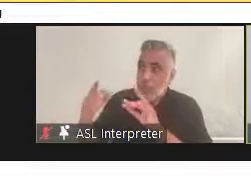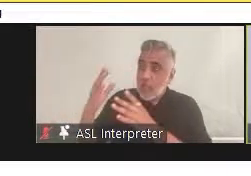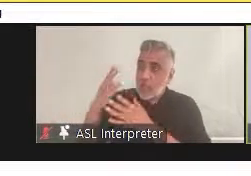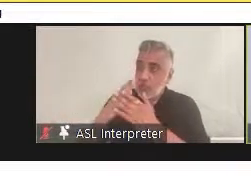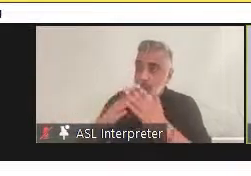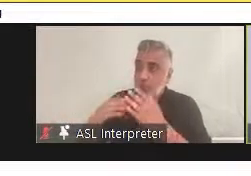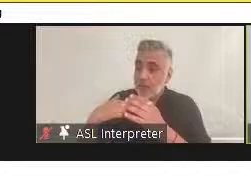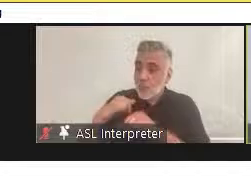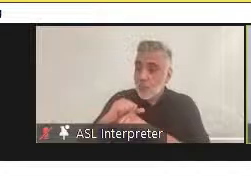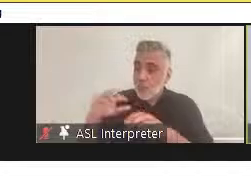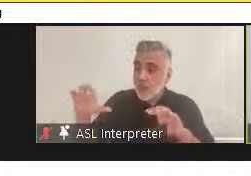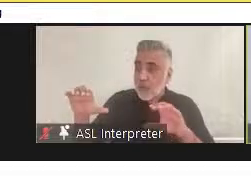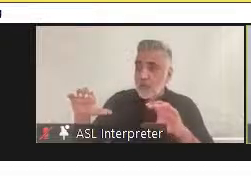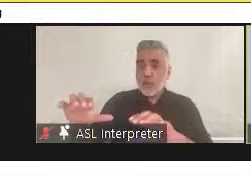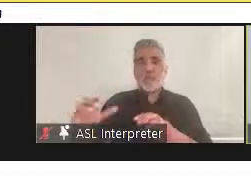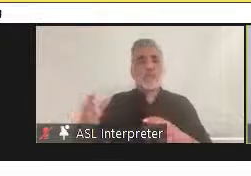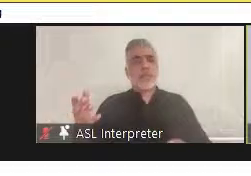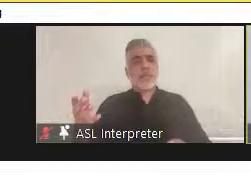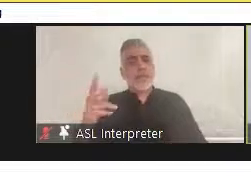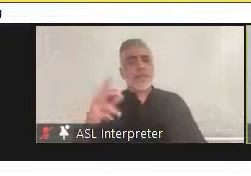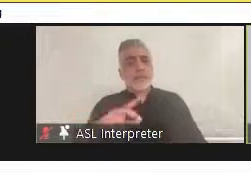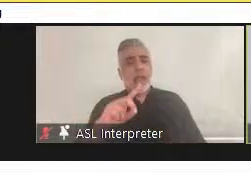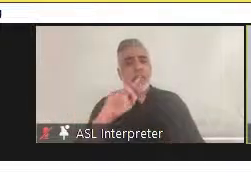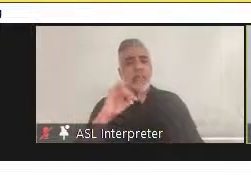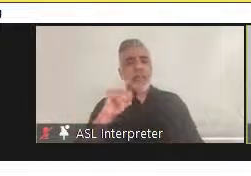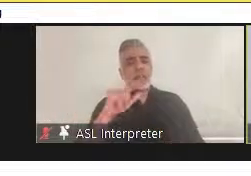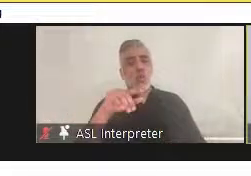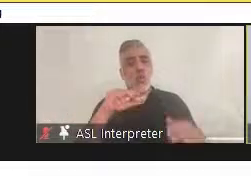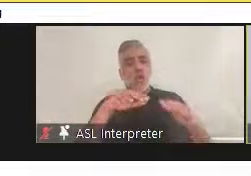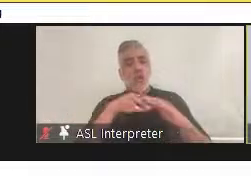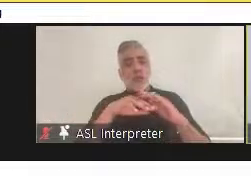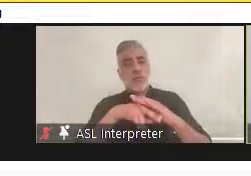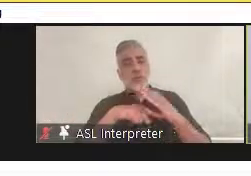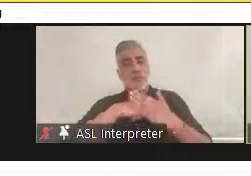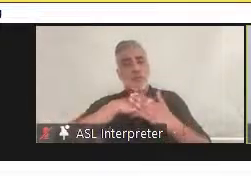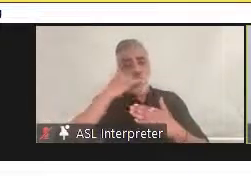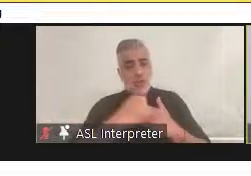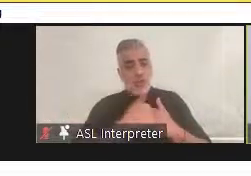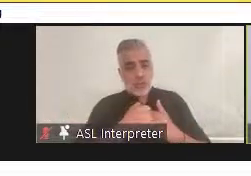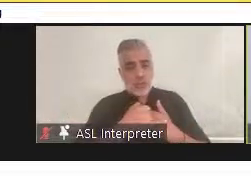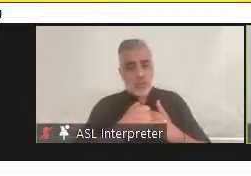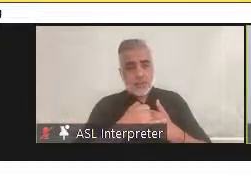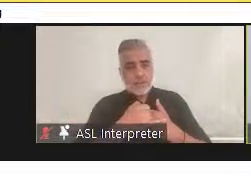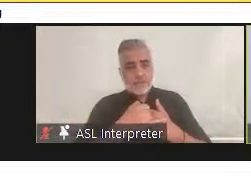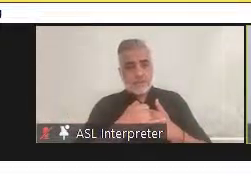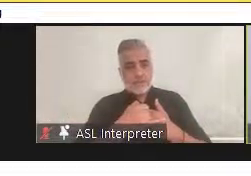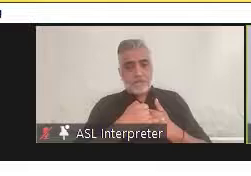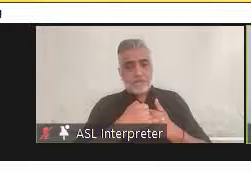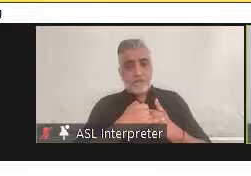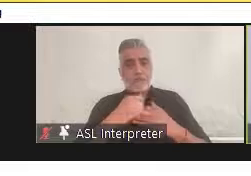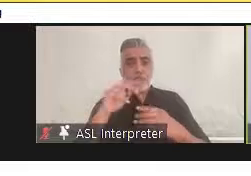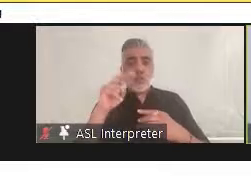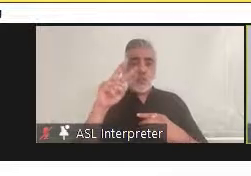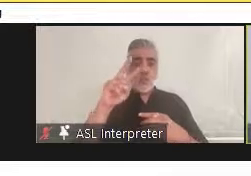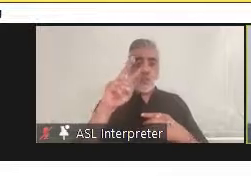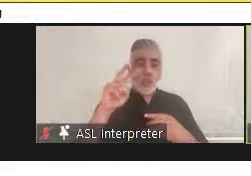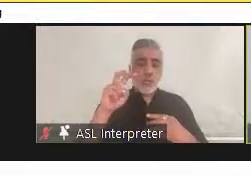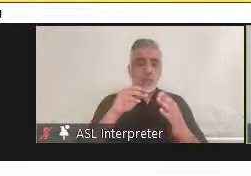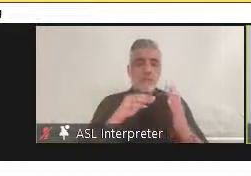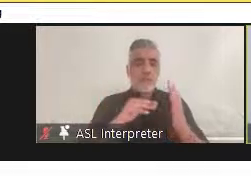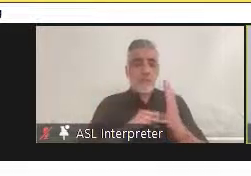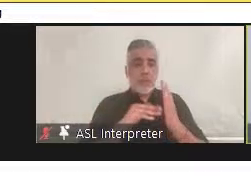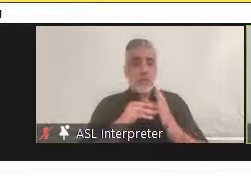done. Now, the digital acceleration project is a 200 million